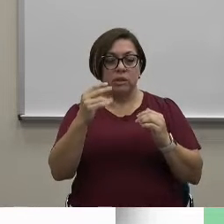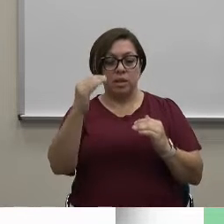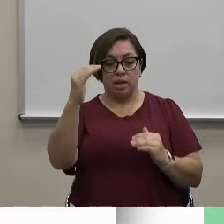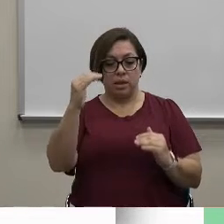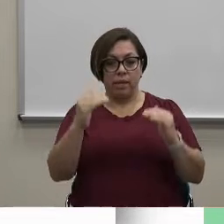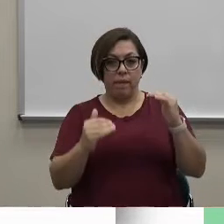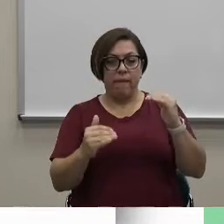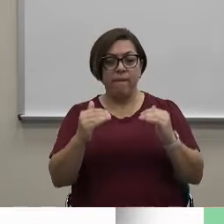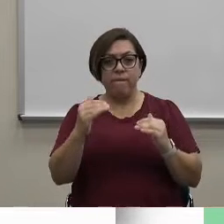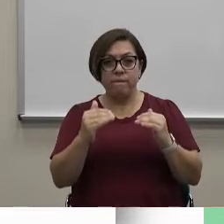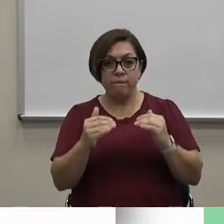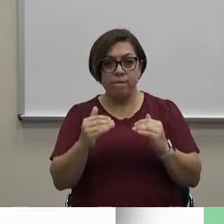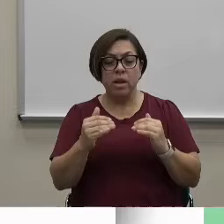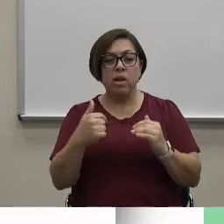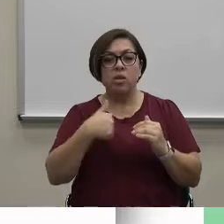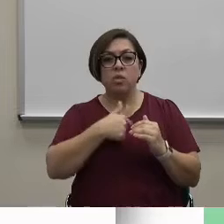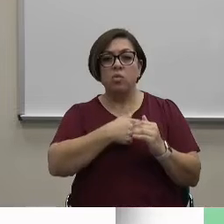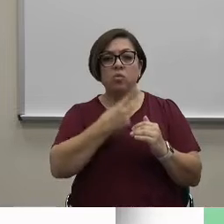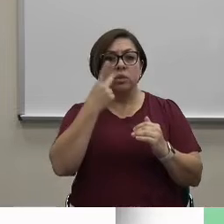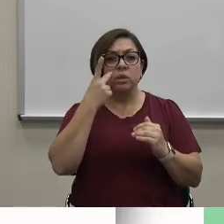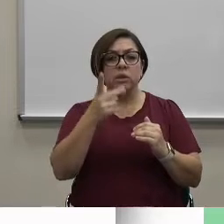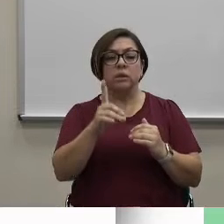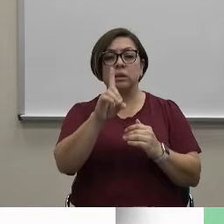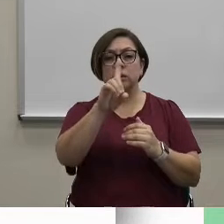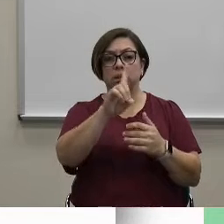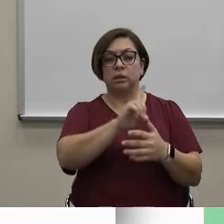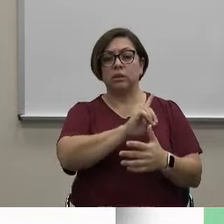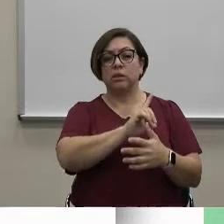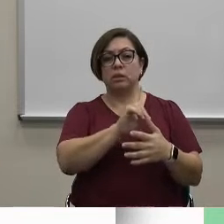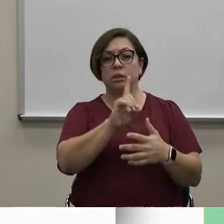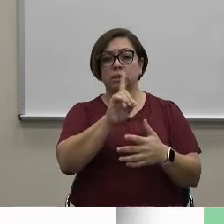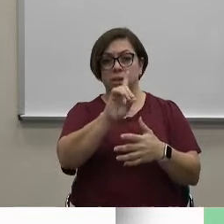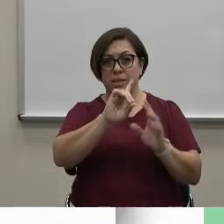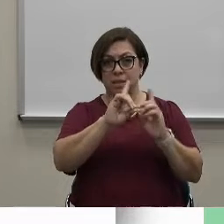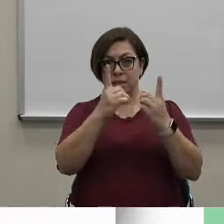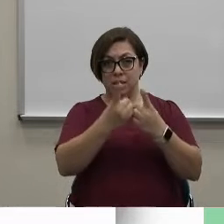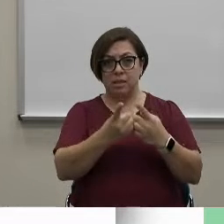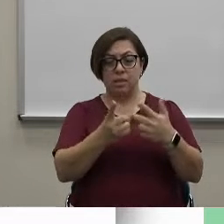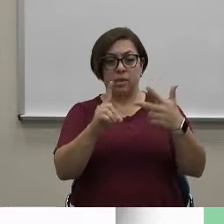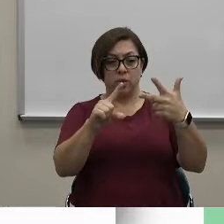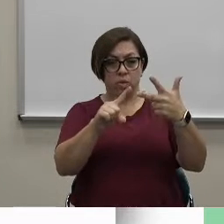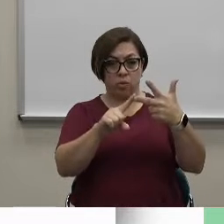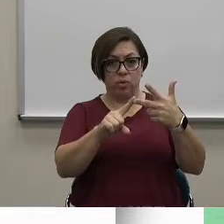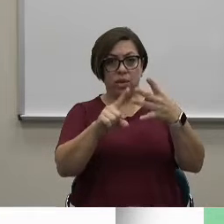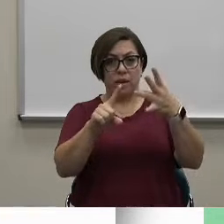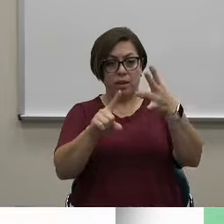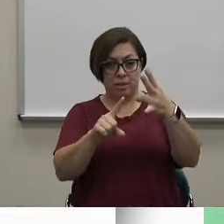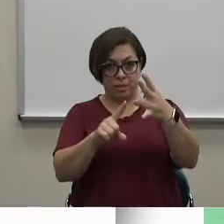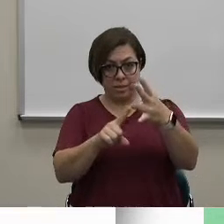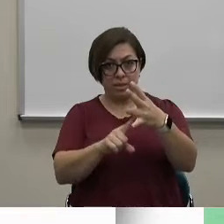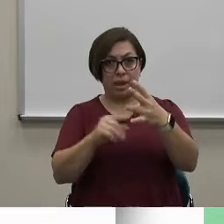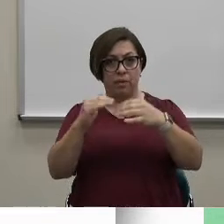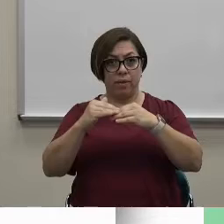we see is District 3 and 7 are overpopulated by about